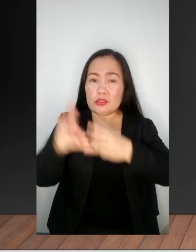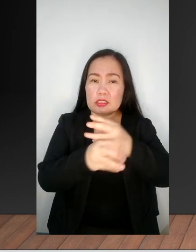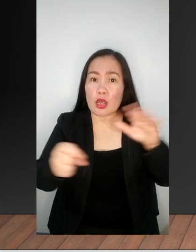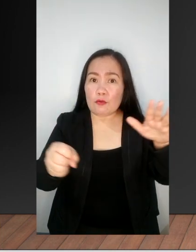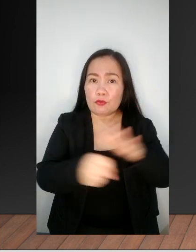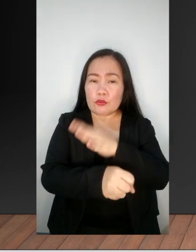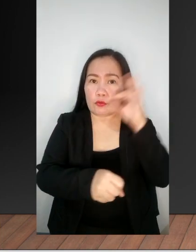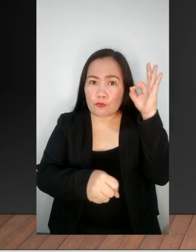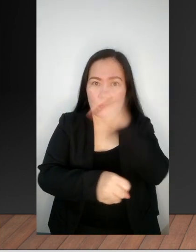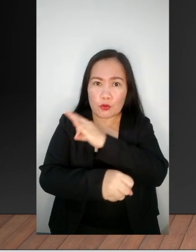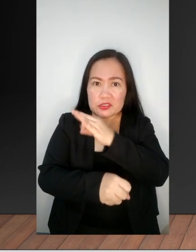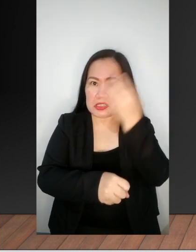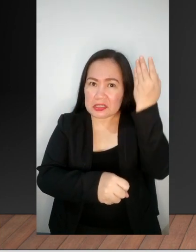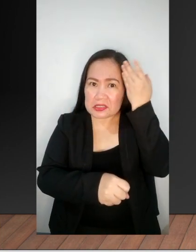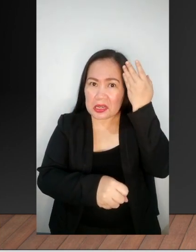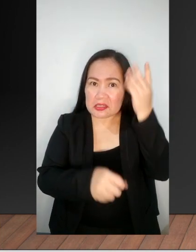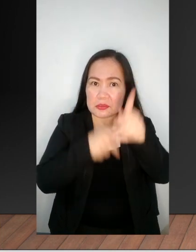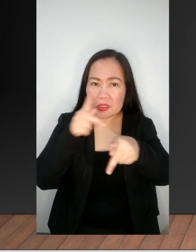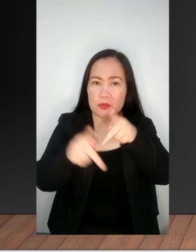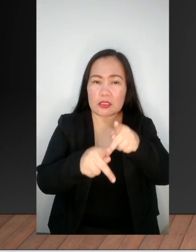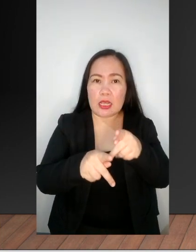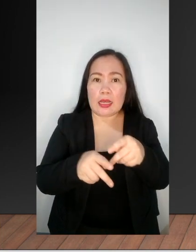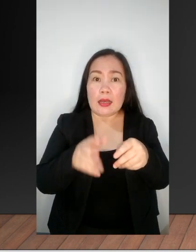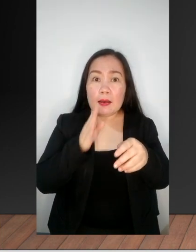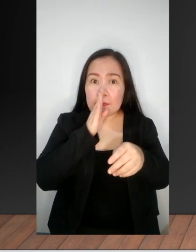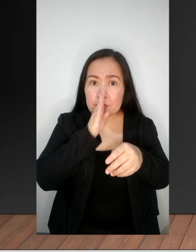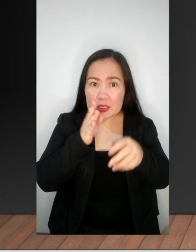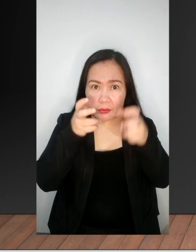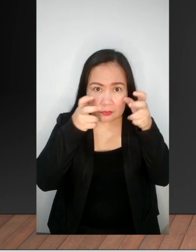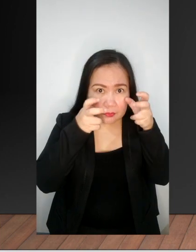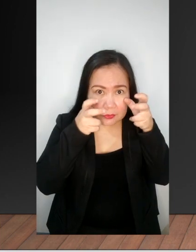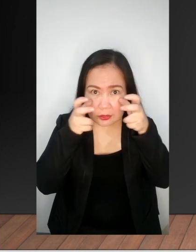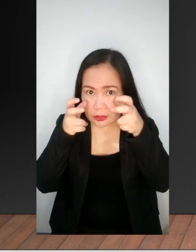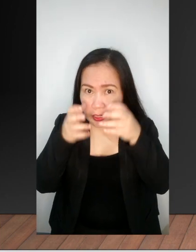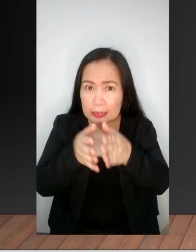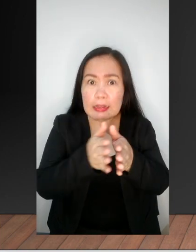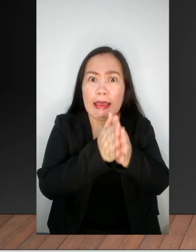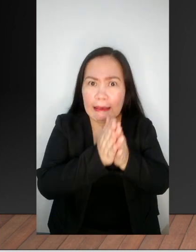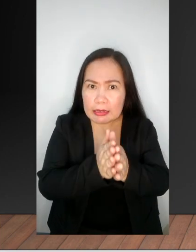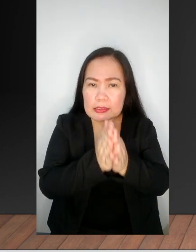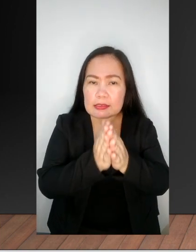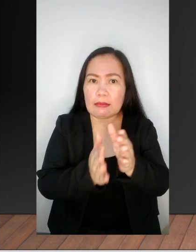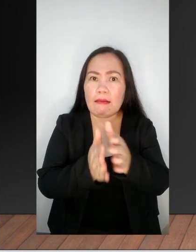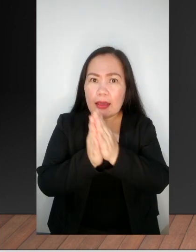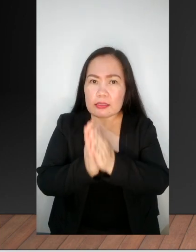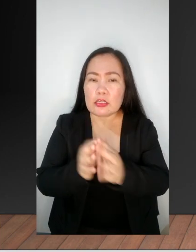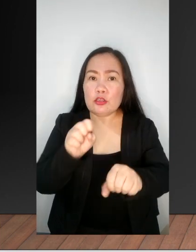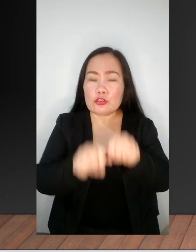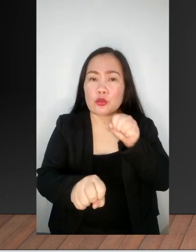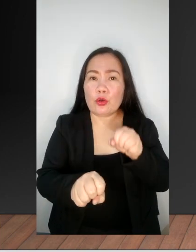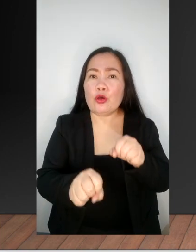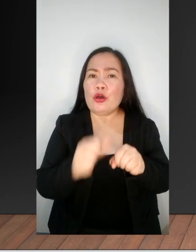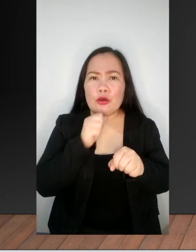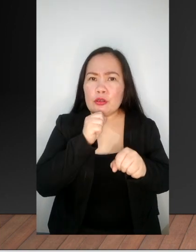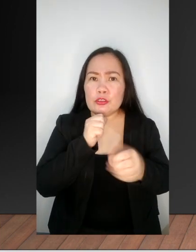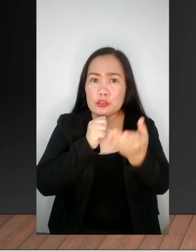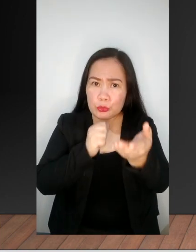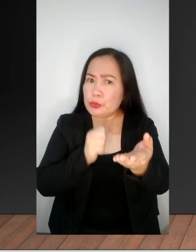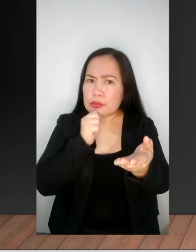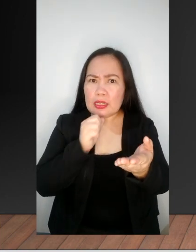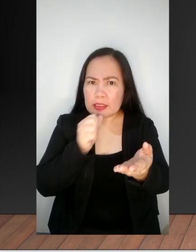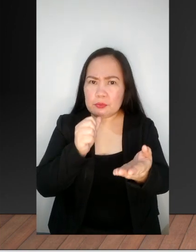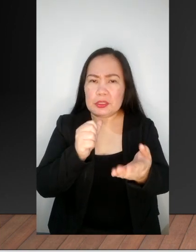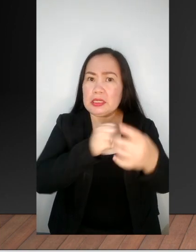of false and disguised people. Be critical and inquisitive so as not to be